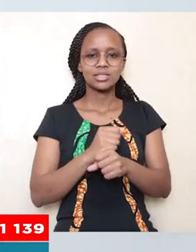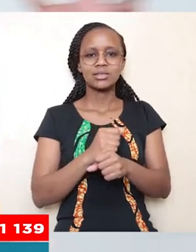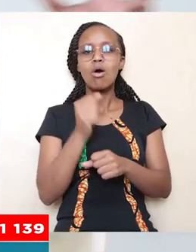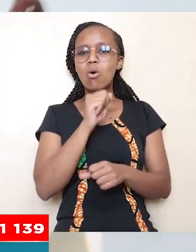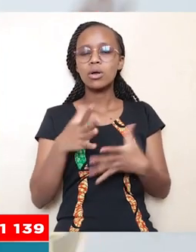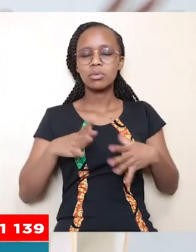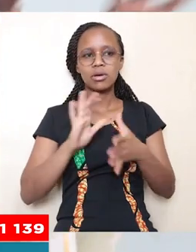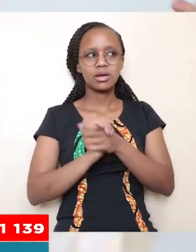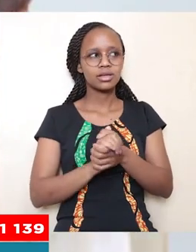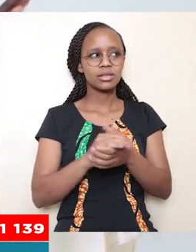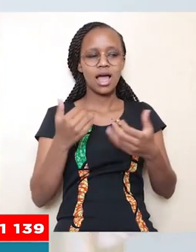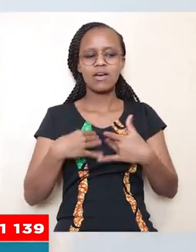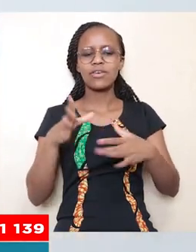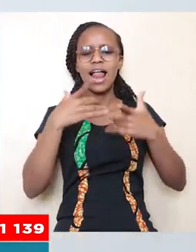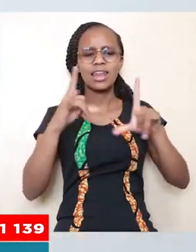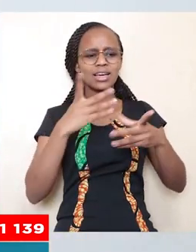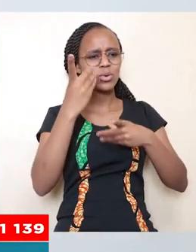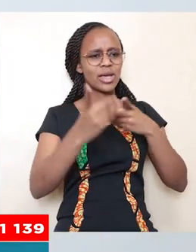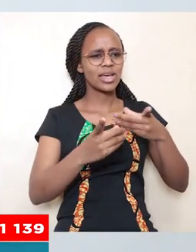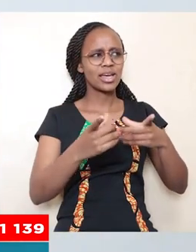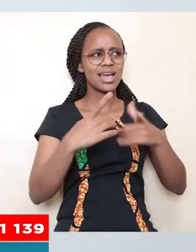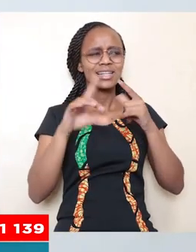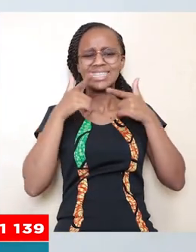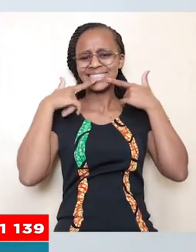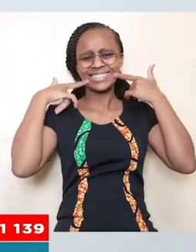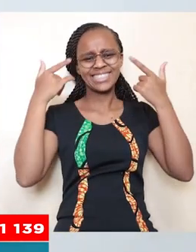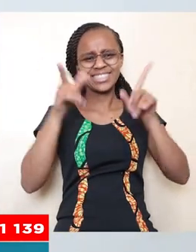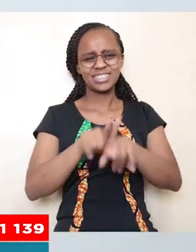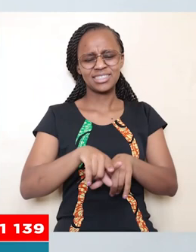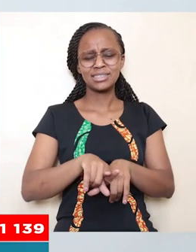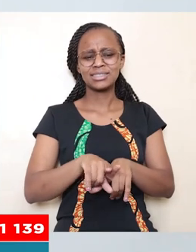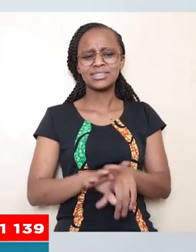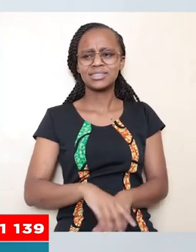Alafu anaanza kusokota their language and then you are just there smiling like a goat.